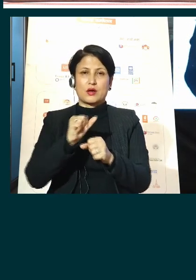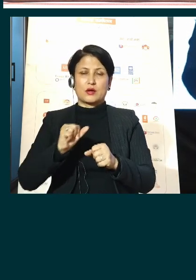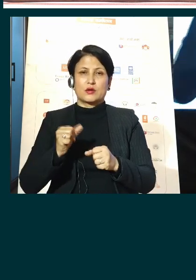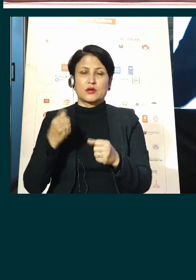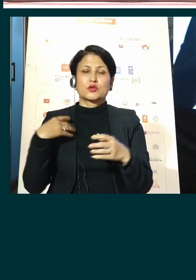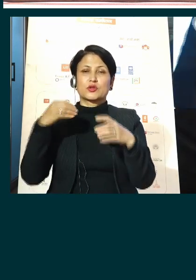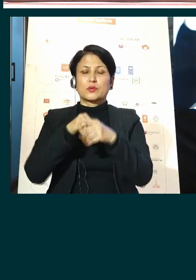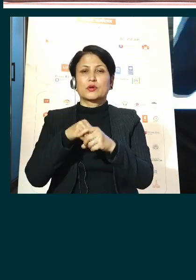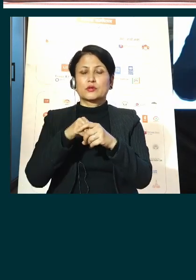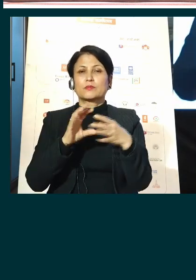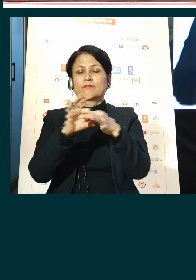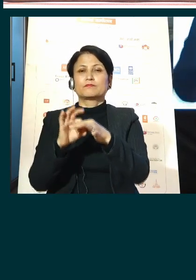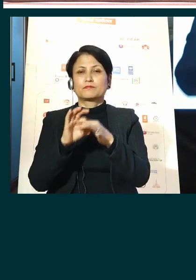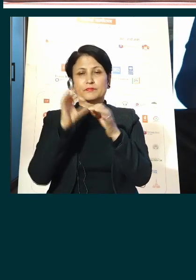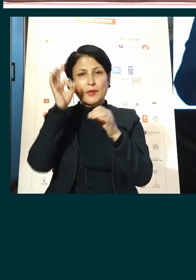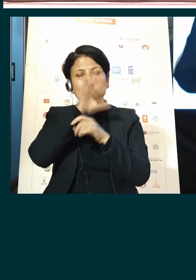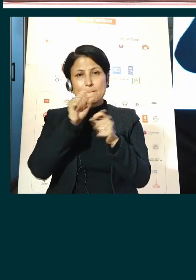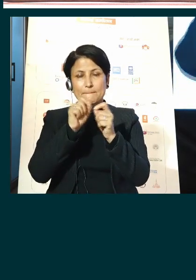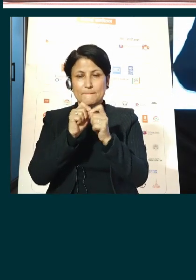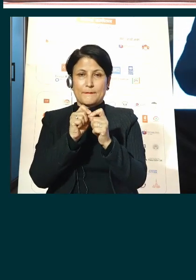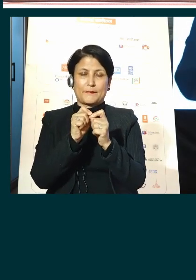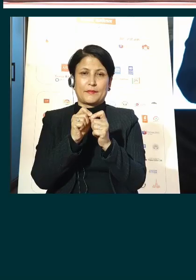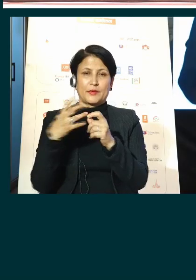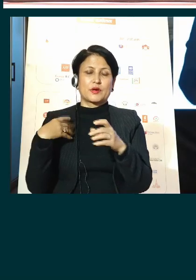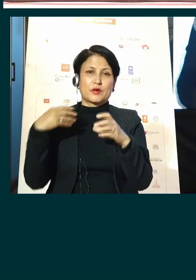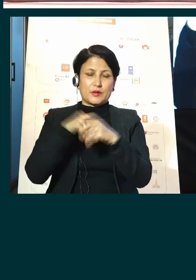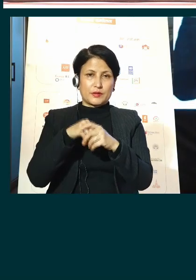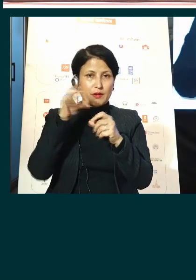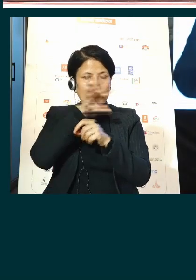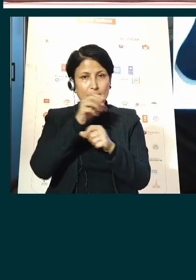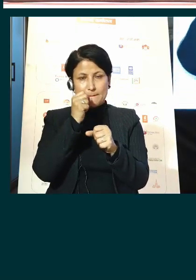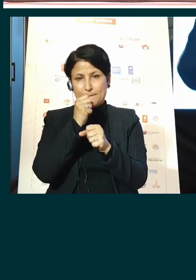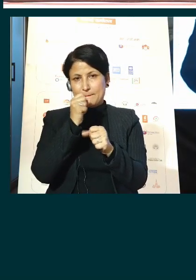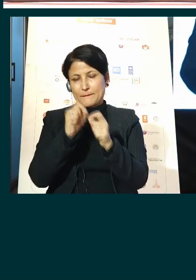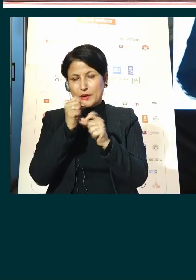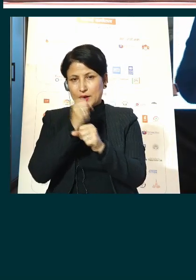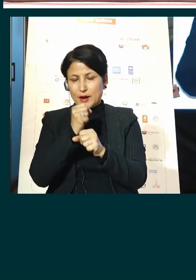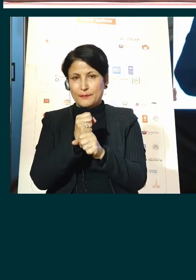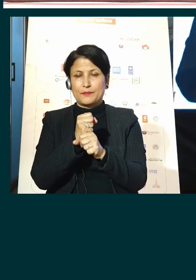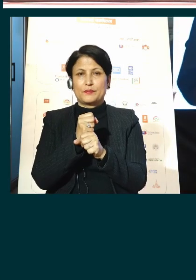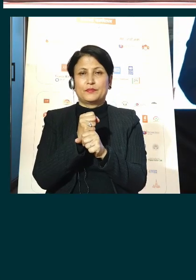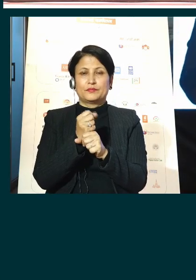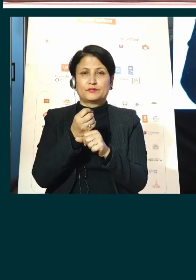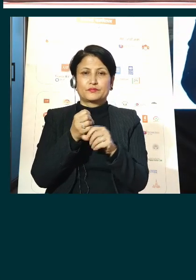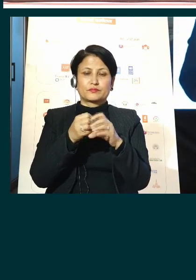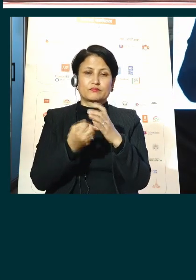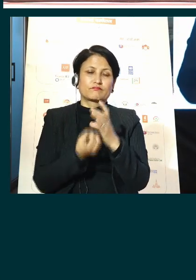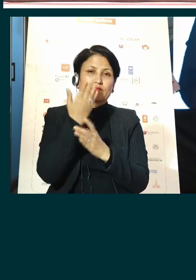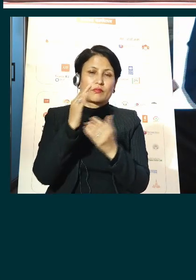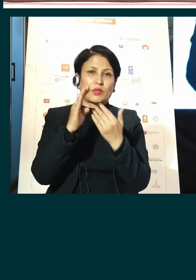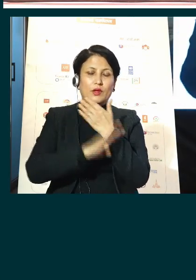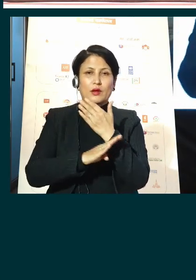collaborative filmmaking, which has been utilized by numerous partners around the world for creative research, programming, and advocacy.